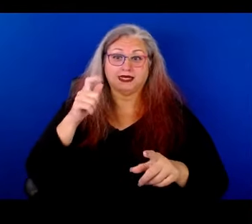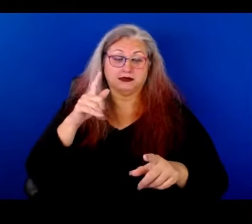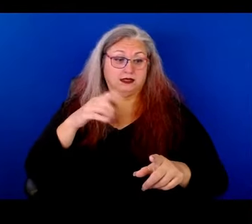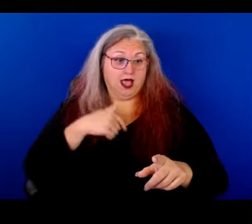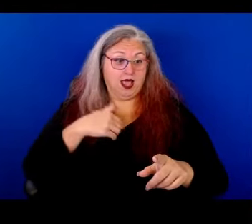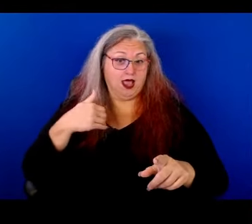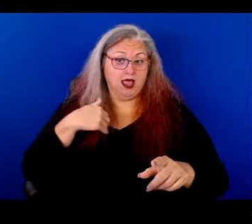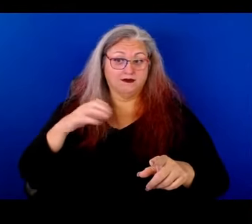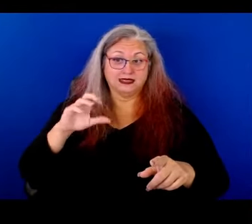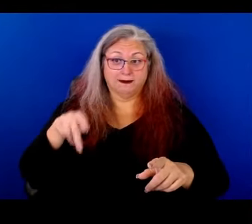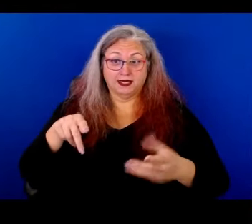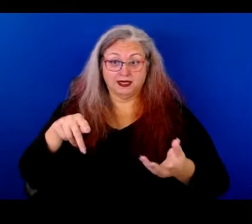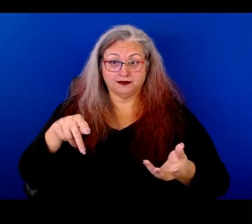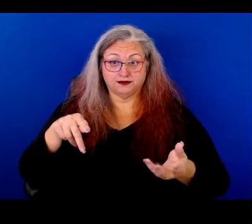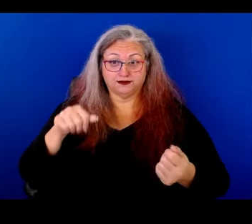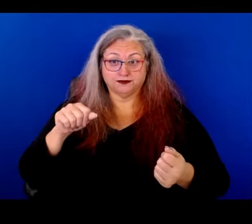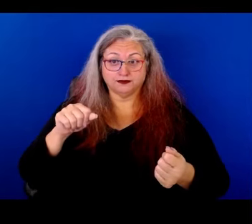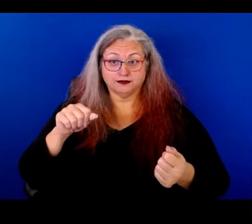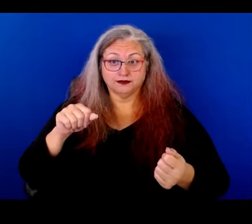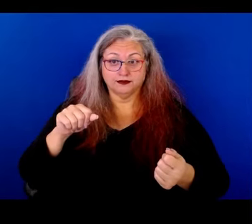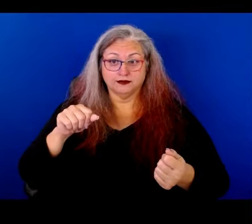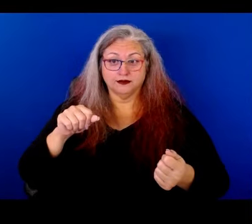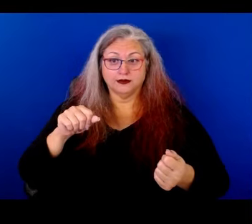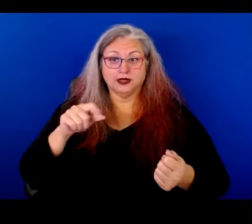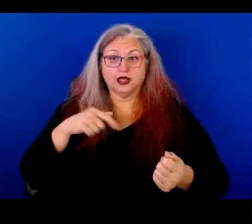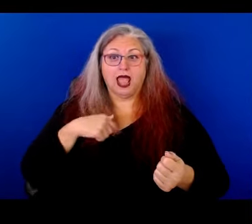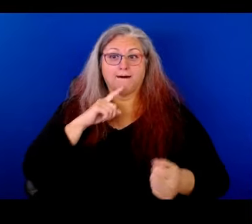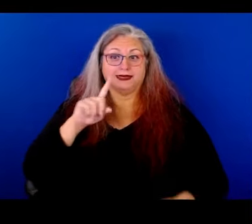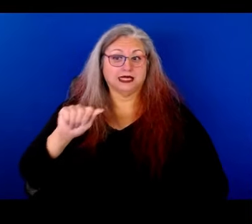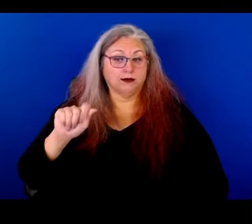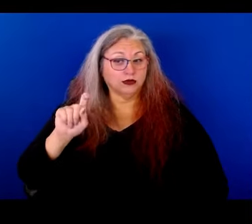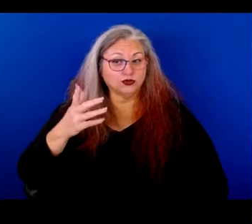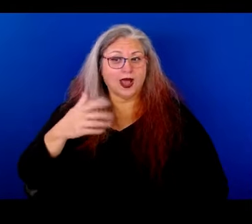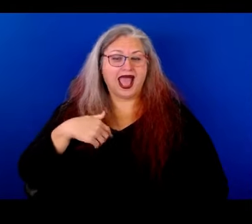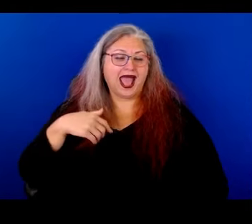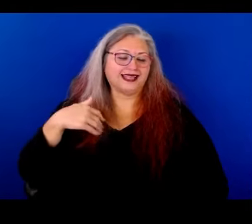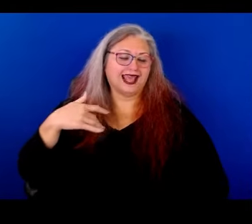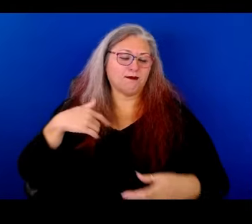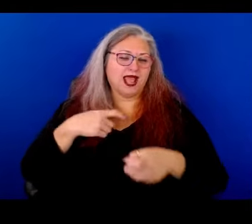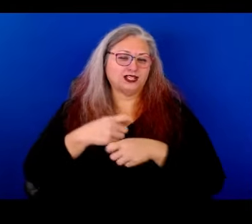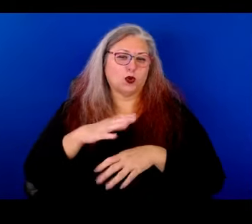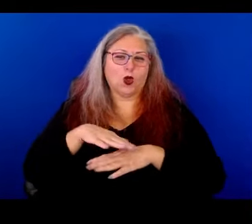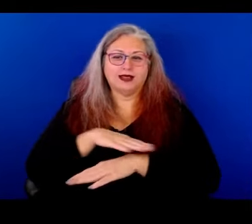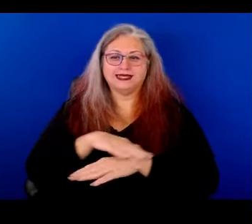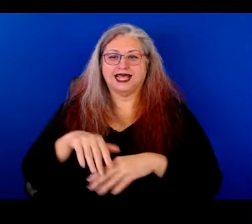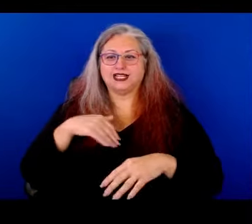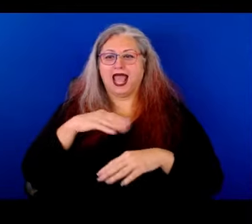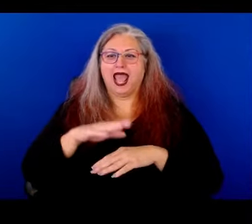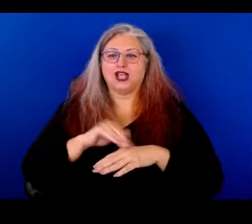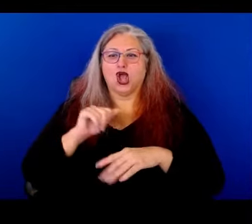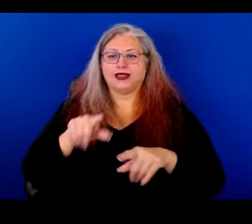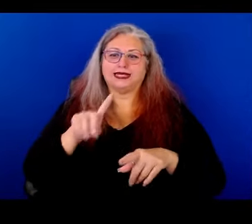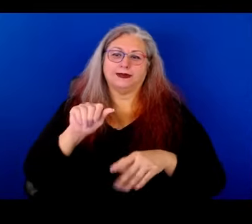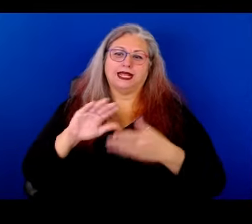it because of my cerebral palsy and being disabled? So I do a joke on stage about, I call the